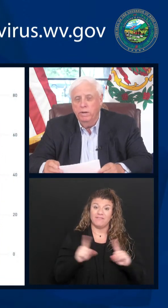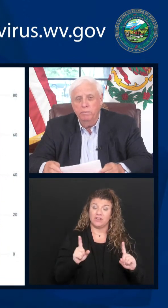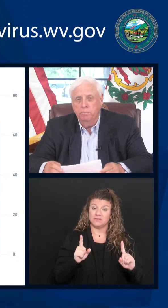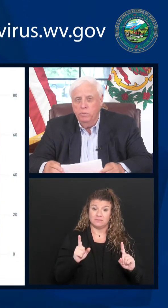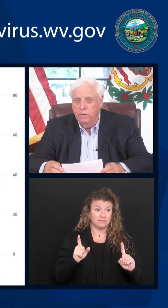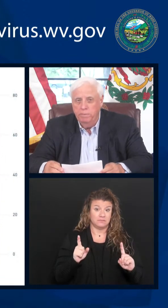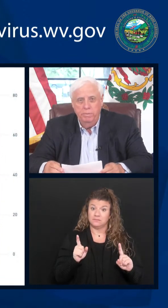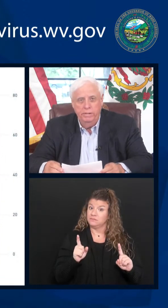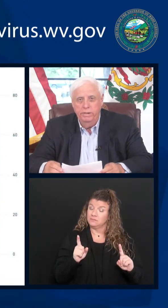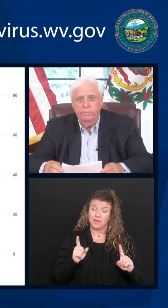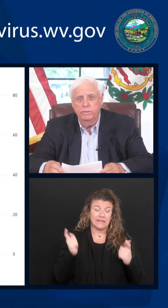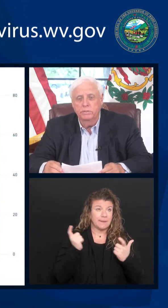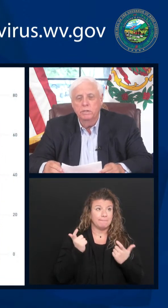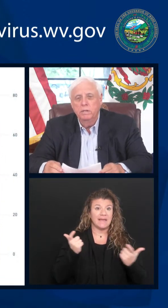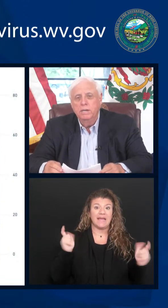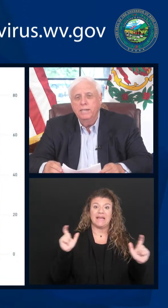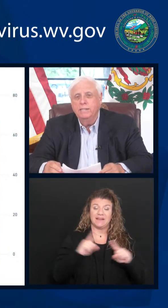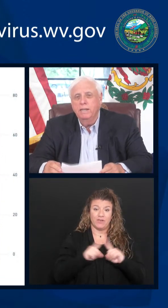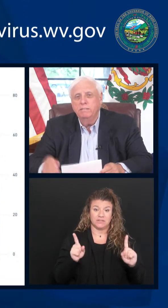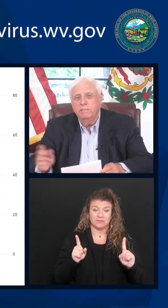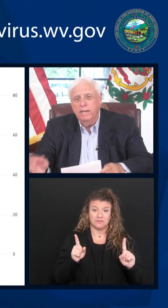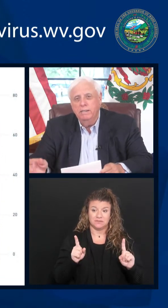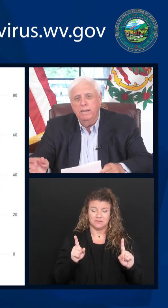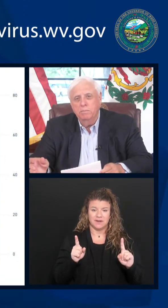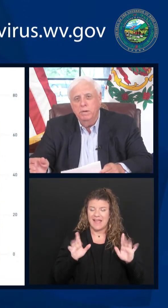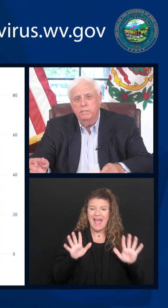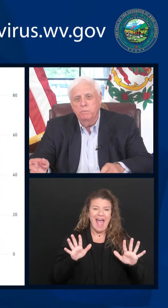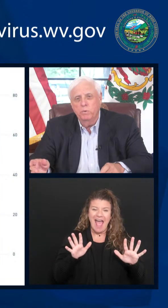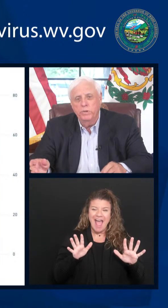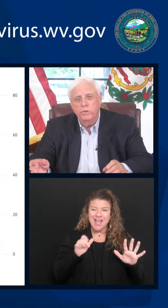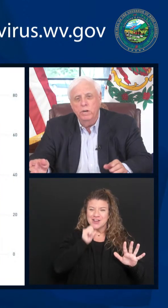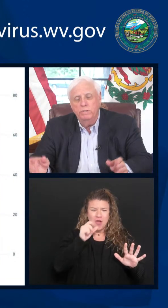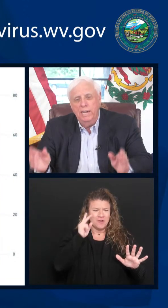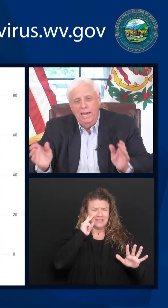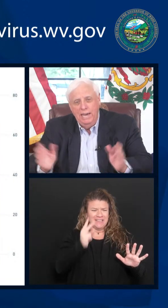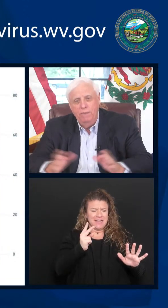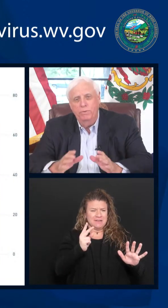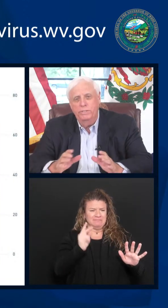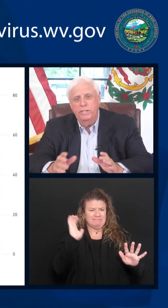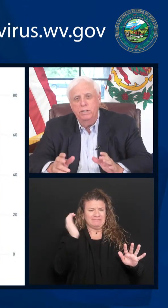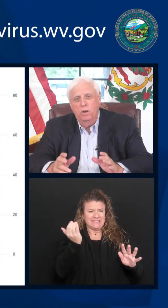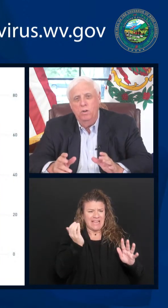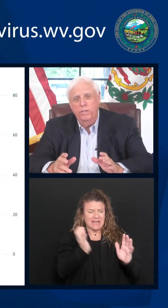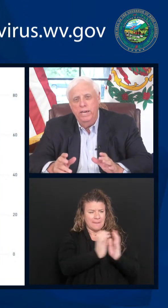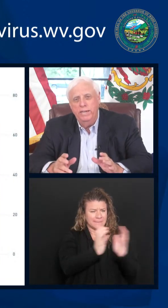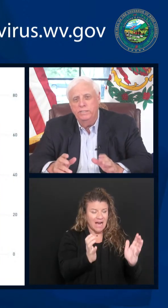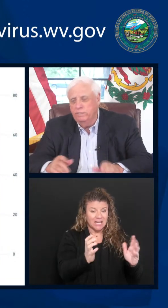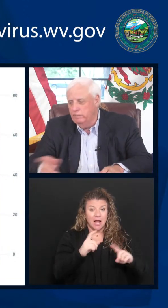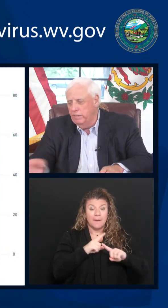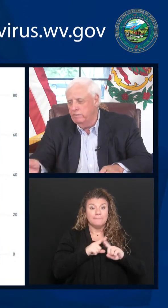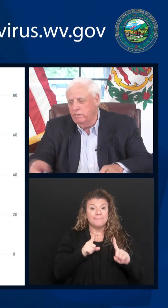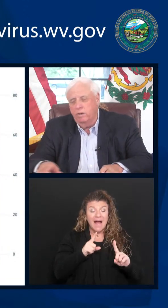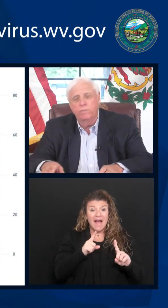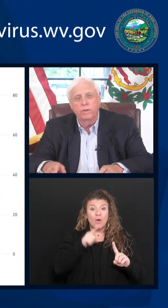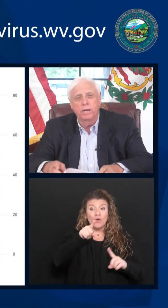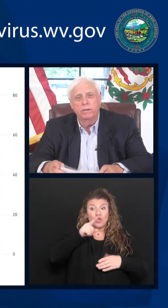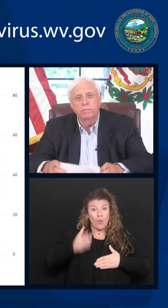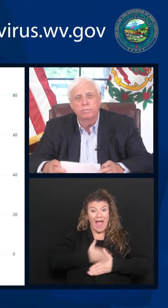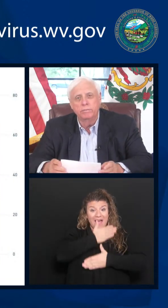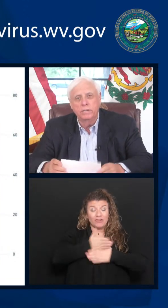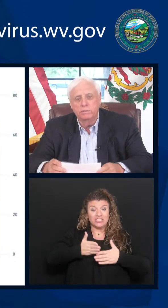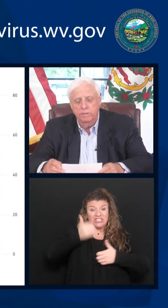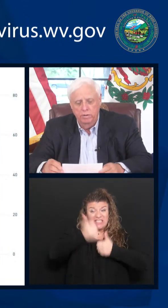great, great, great big difference. It doesn't sound like much, but when you go to averaging all the ages, it's an awful